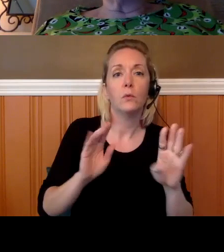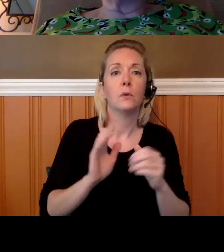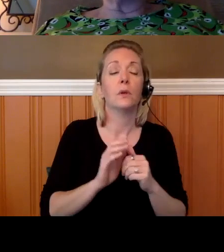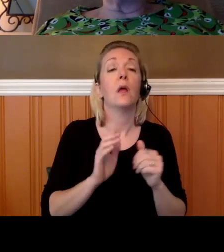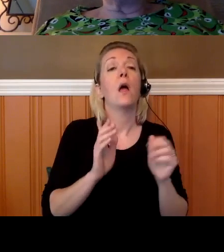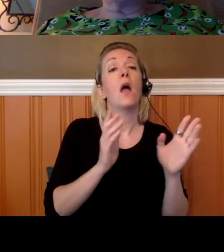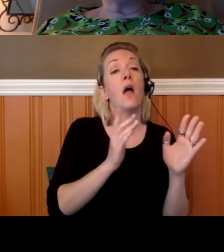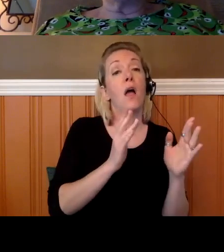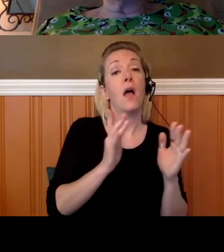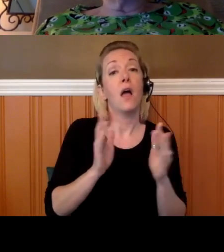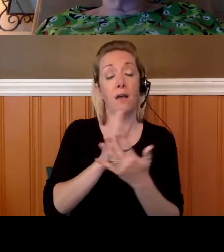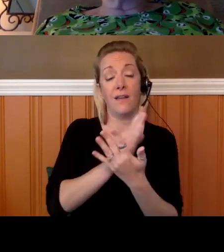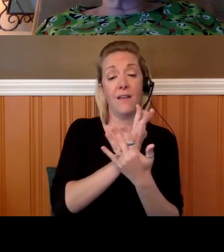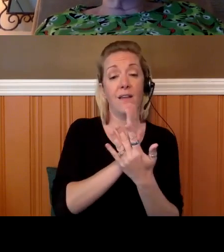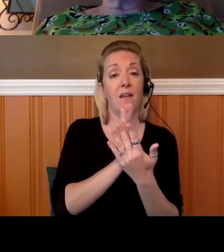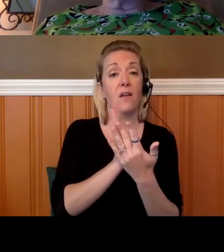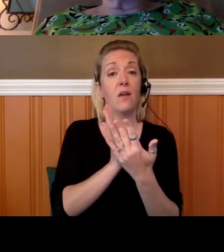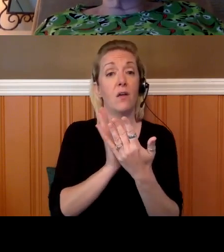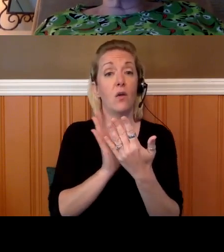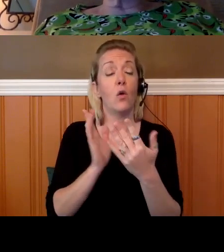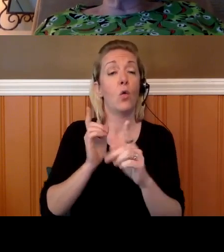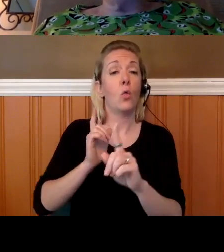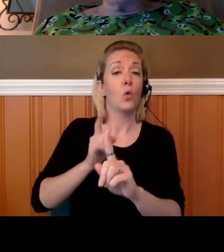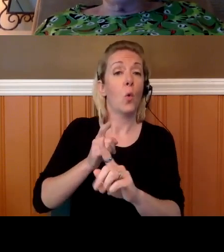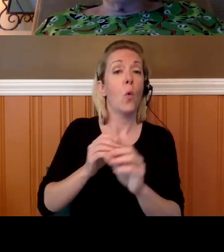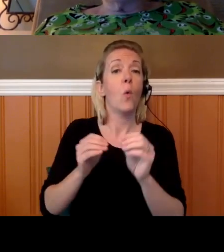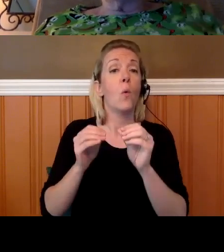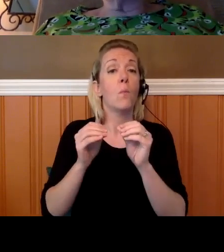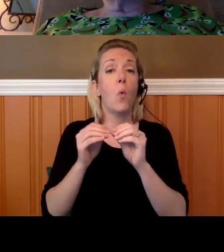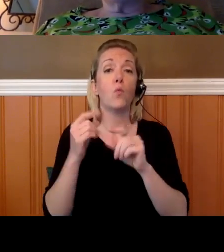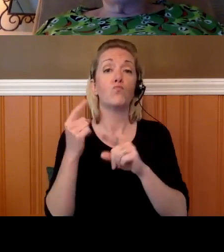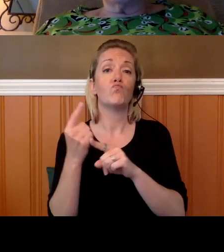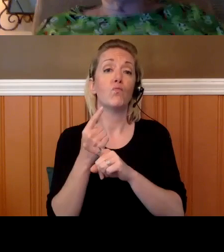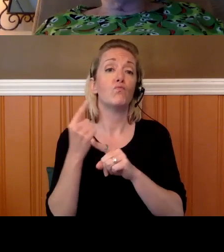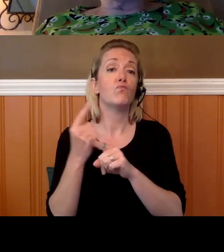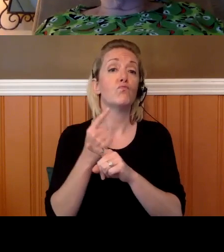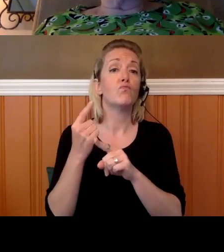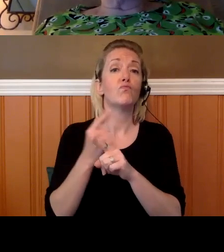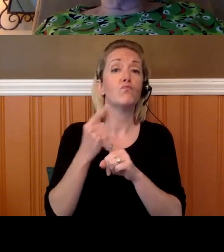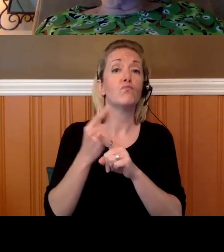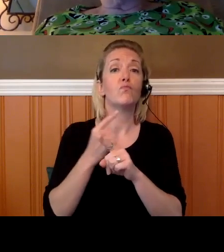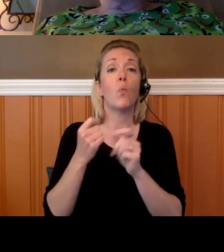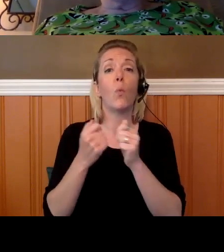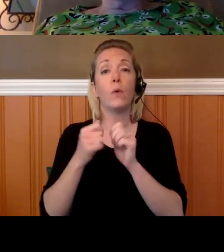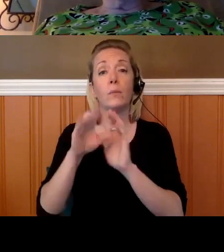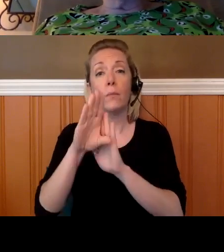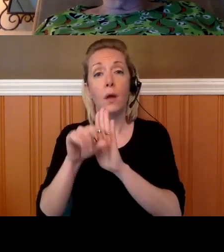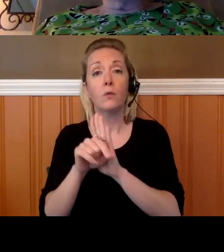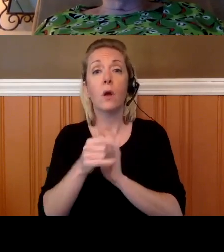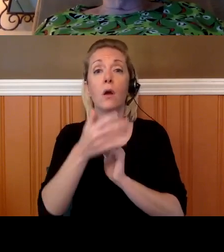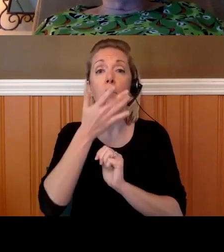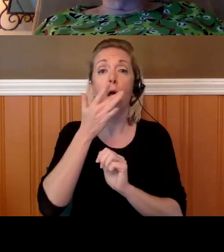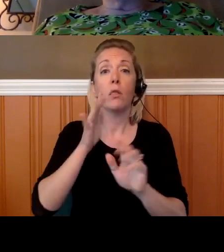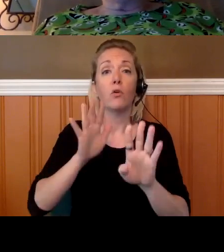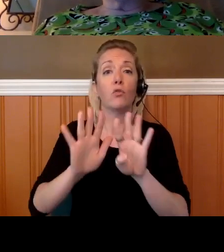if they're capable, towards more typical what's in a book. I had a little friend that